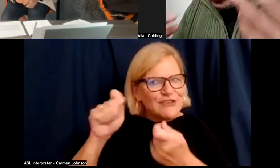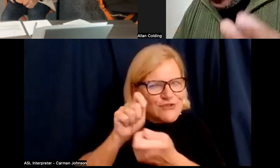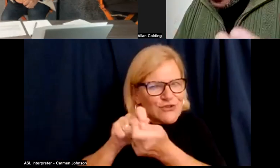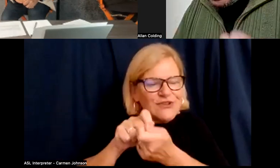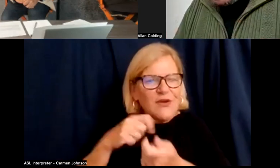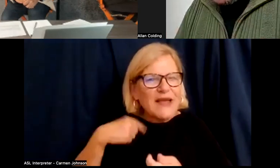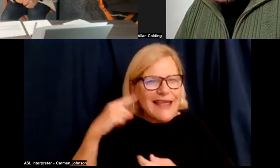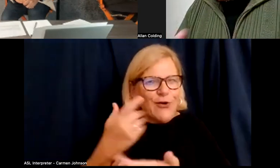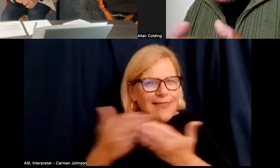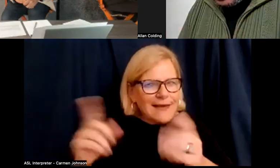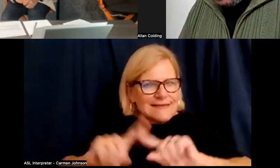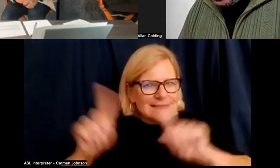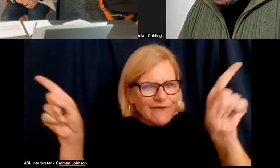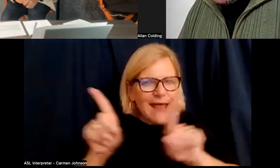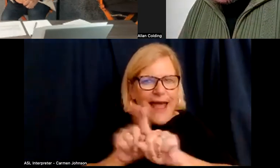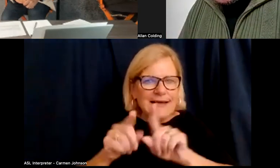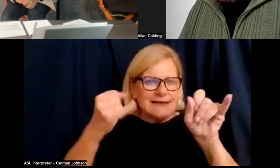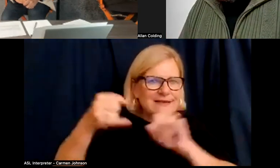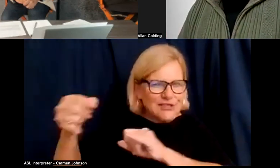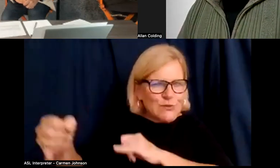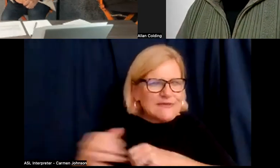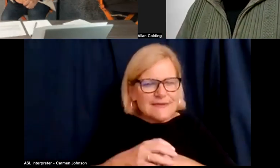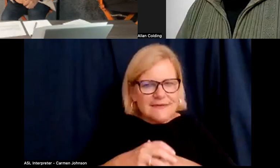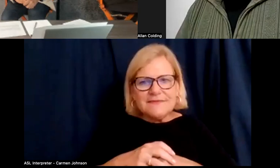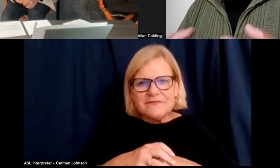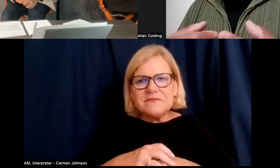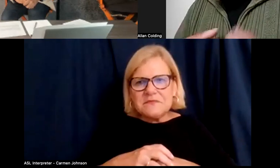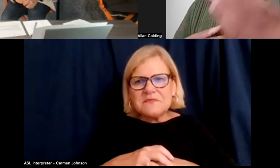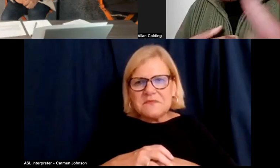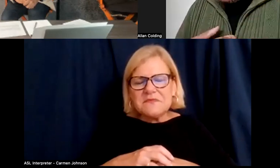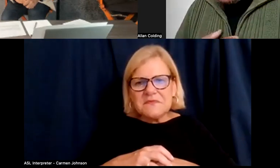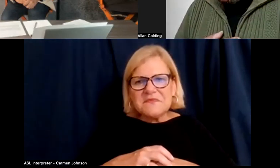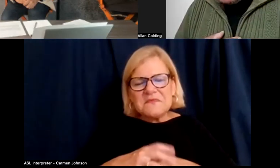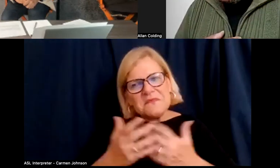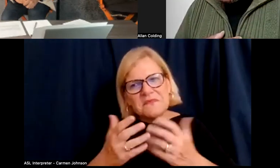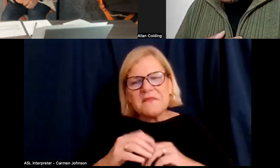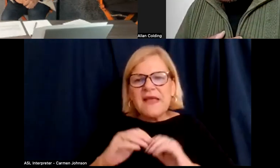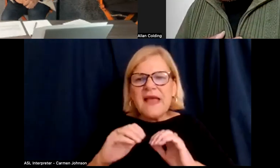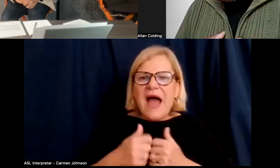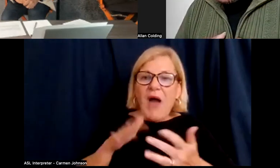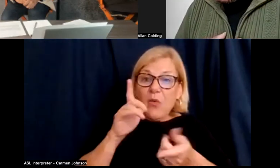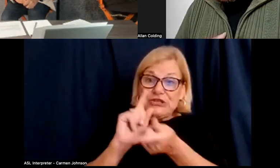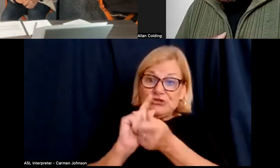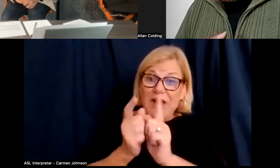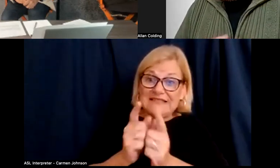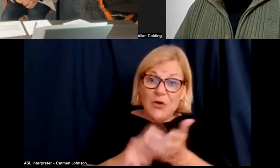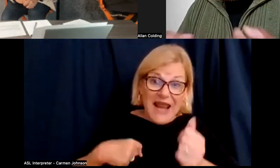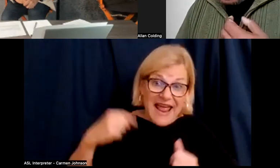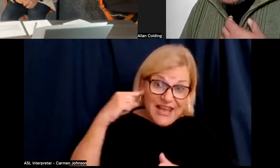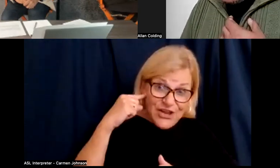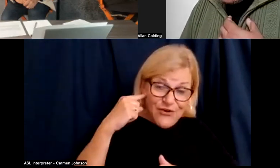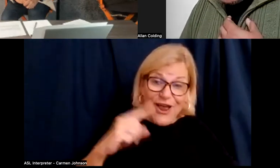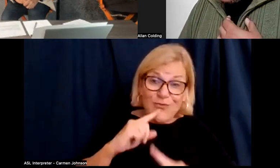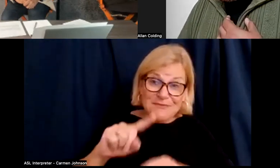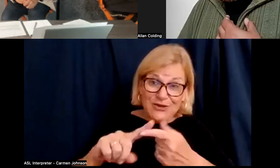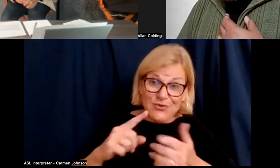we hear things differently as individuals. Okay. And in other words, how I'm going to translate what I hear and